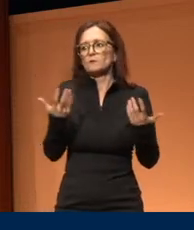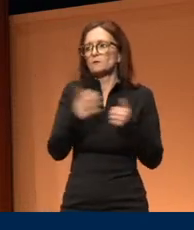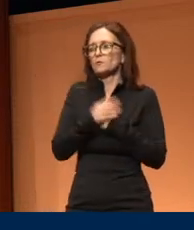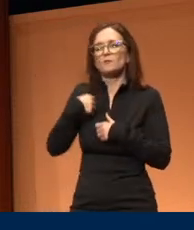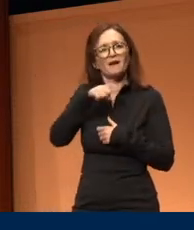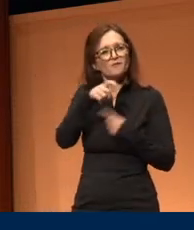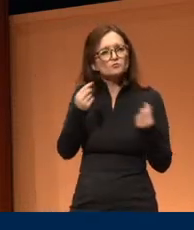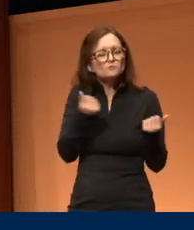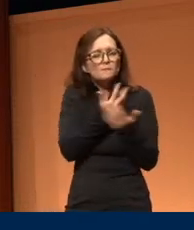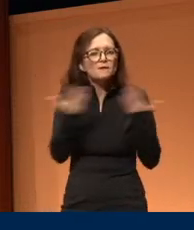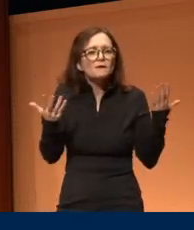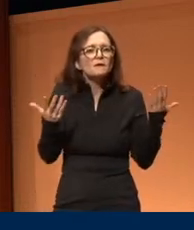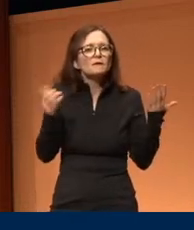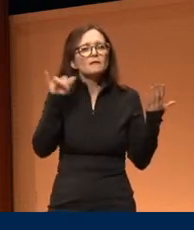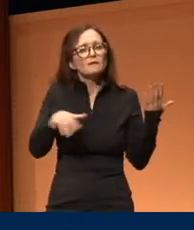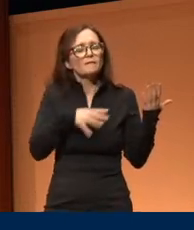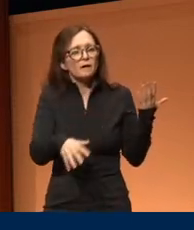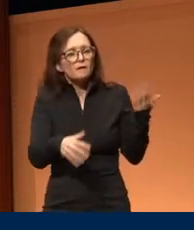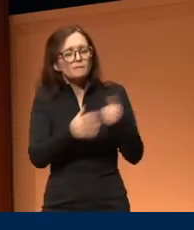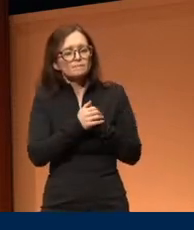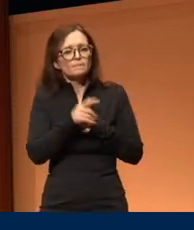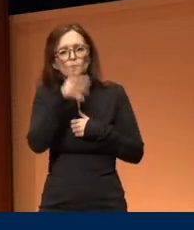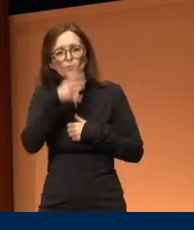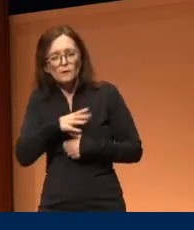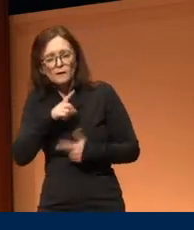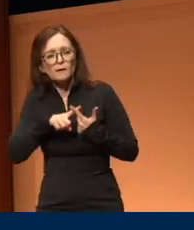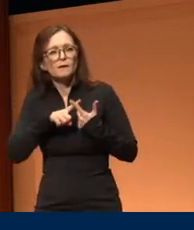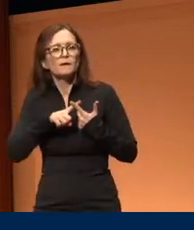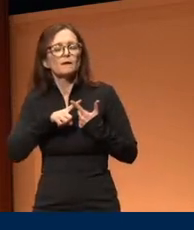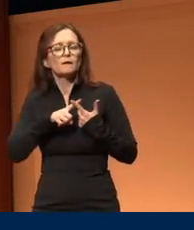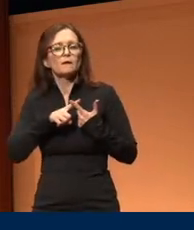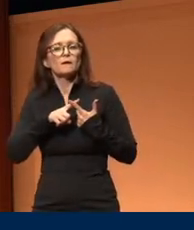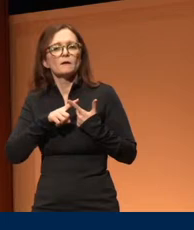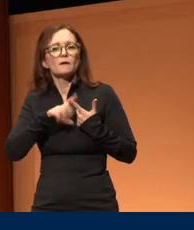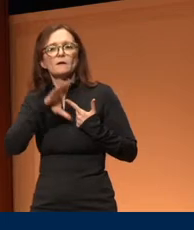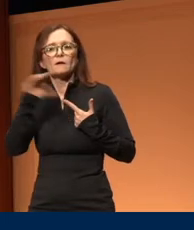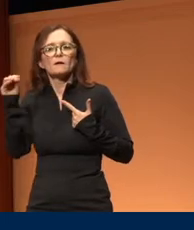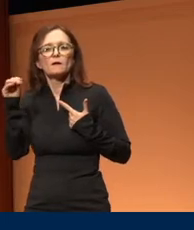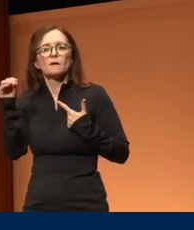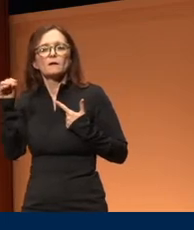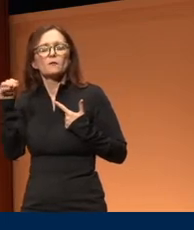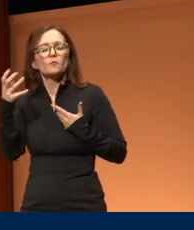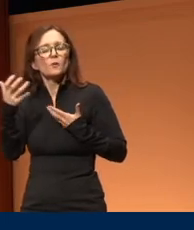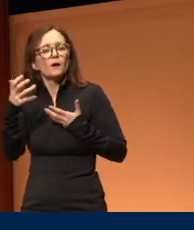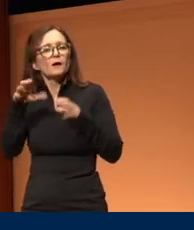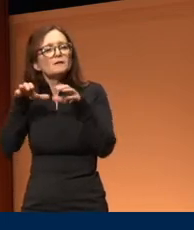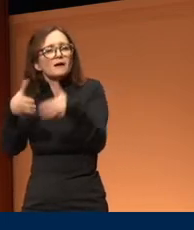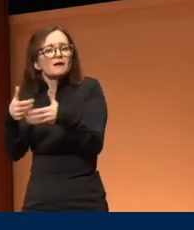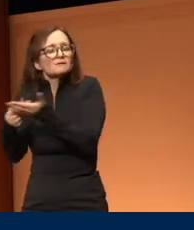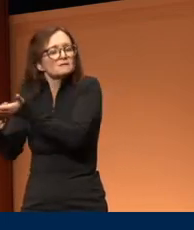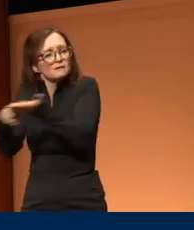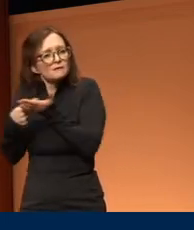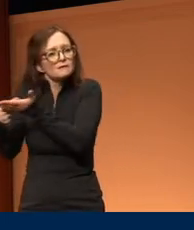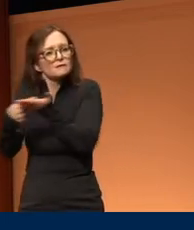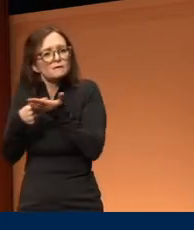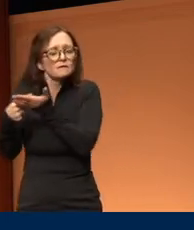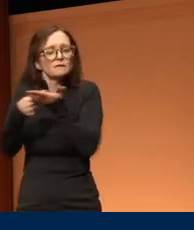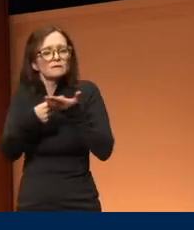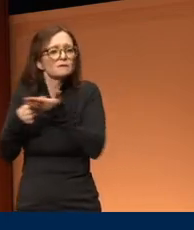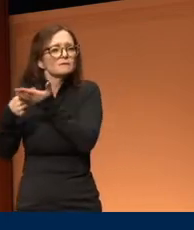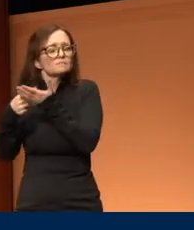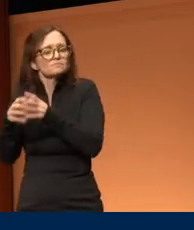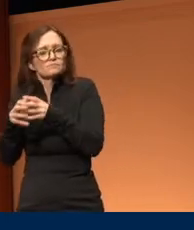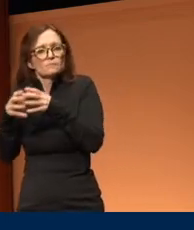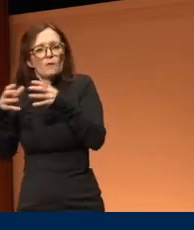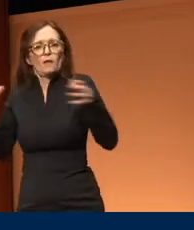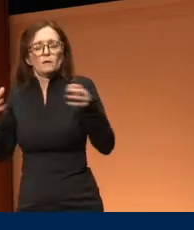something. They have to find people like them. And do what's called enclave deliberation to develop a stronger case, which they did.